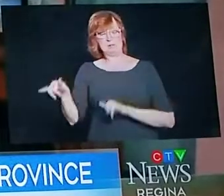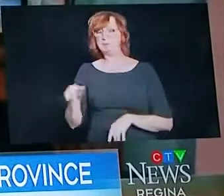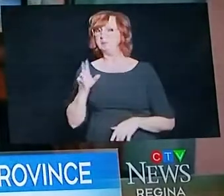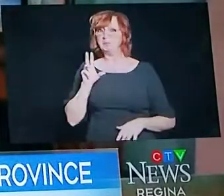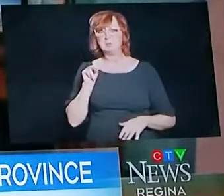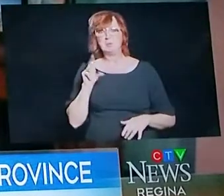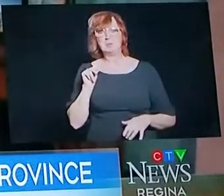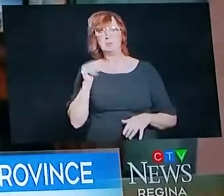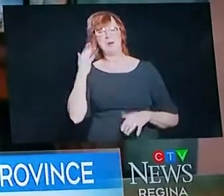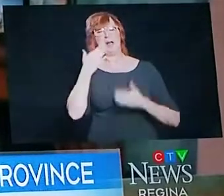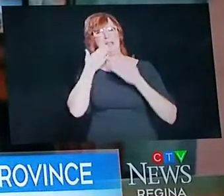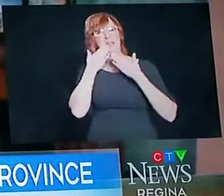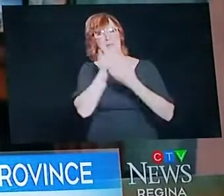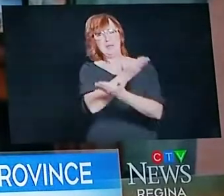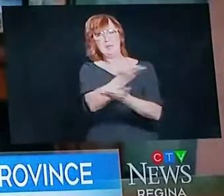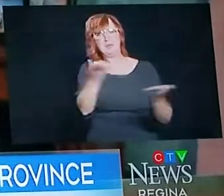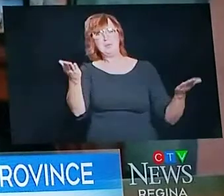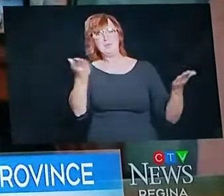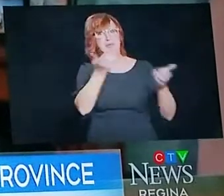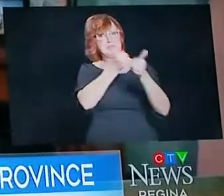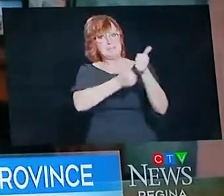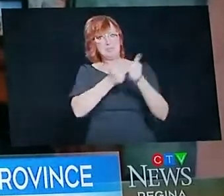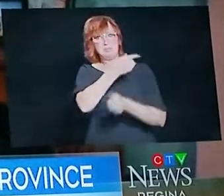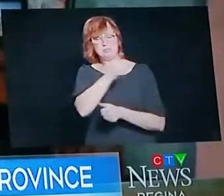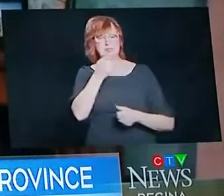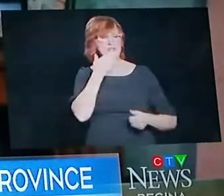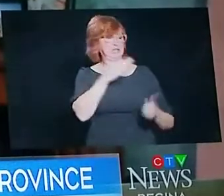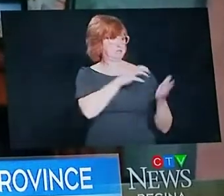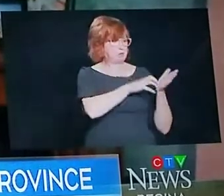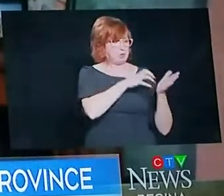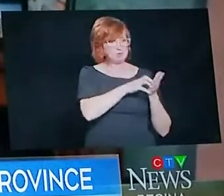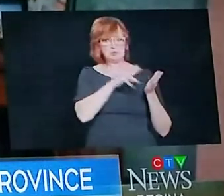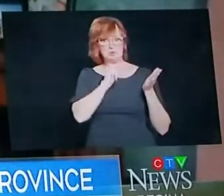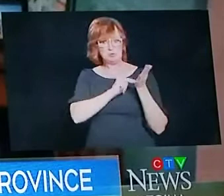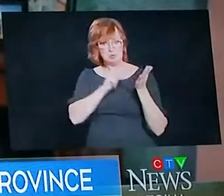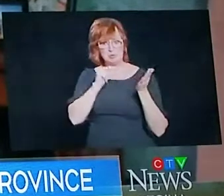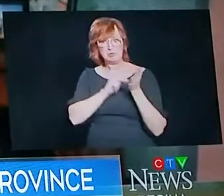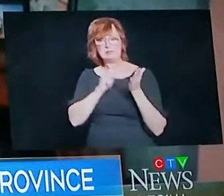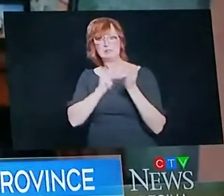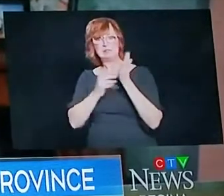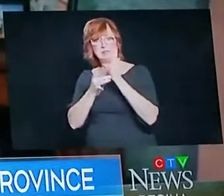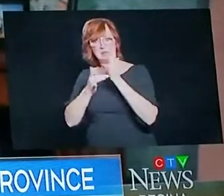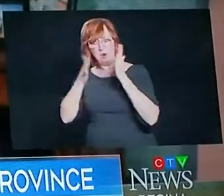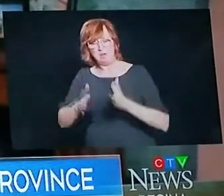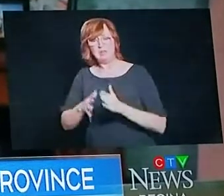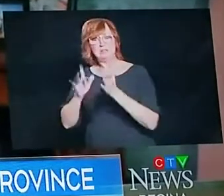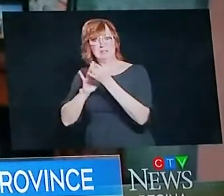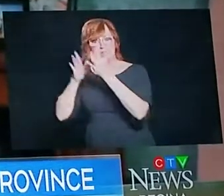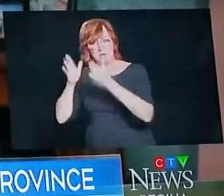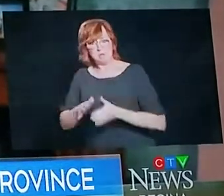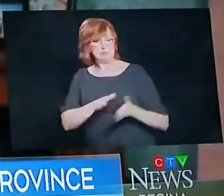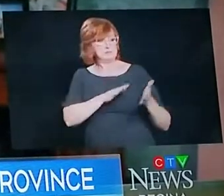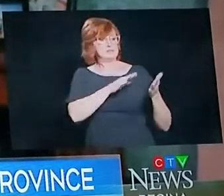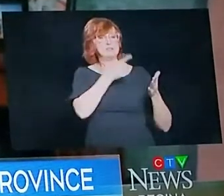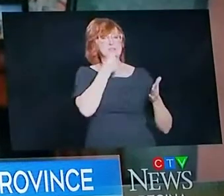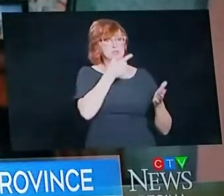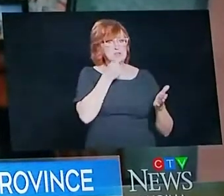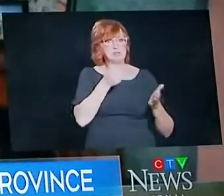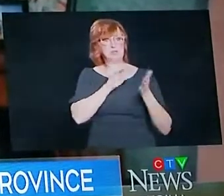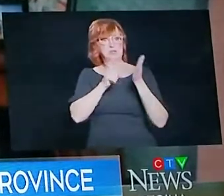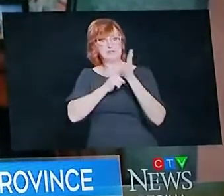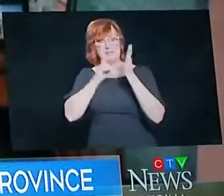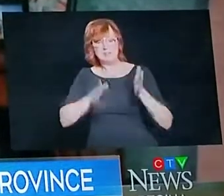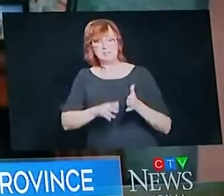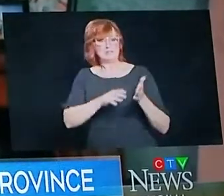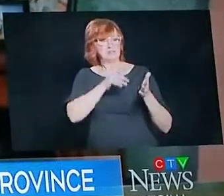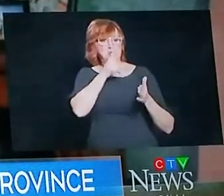system. The doctors, the nurses, the technologists, and the pharmacists. The cooks, the cleaners, and the maintenance workers.